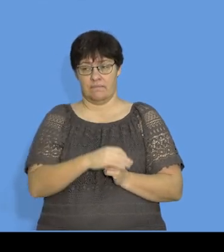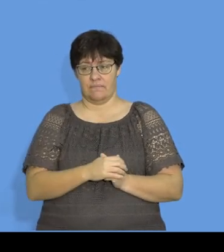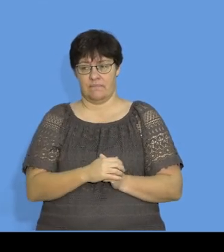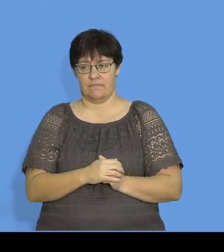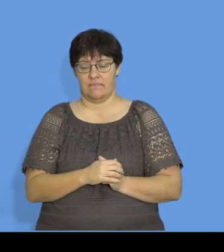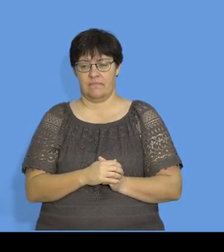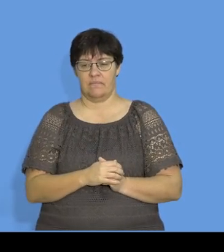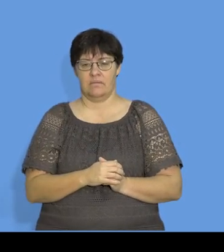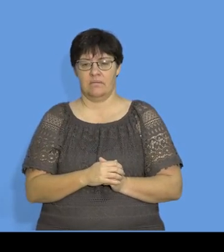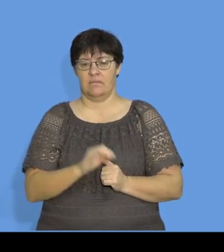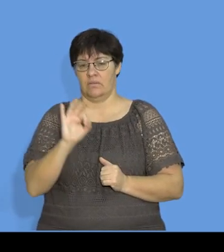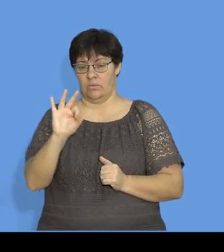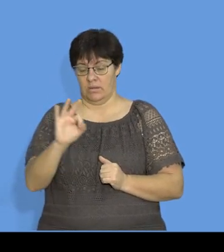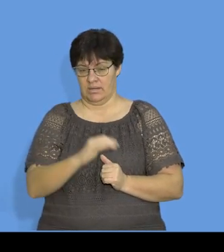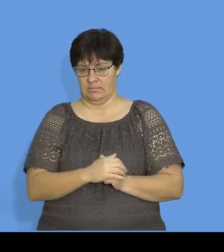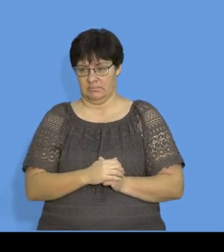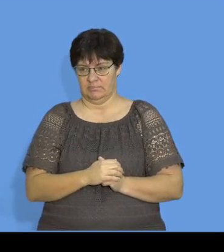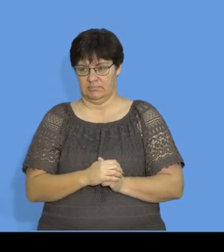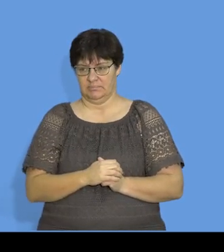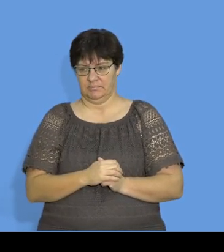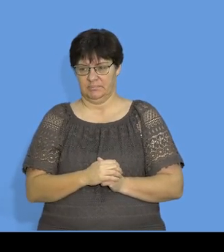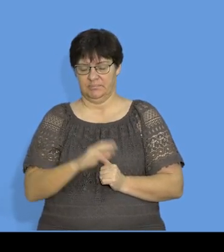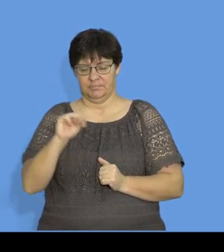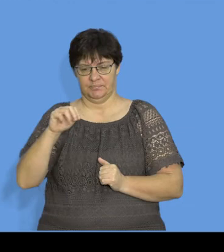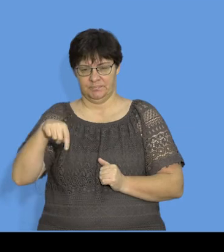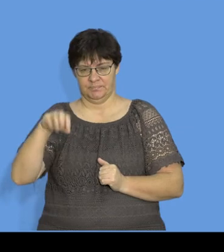Vf is 3.